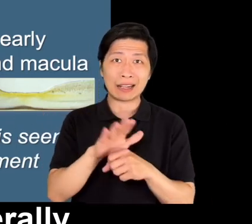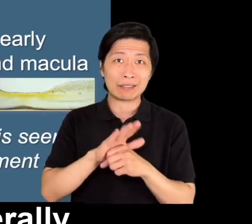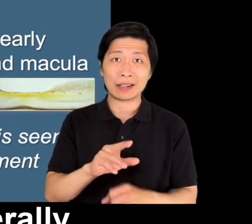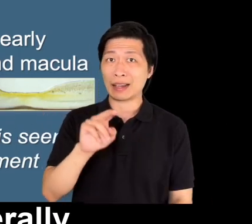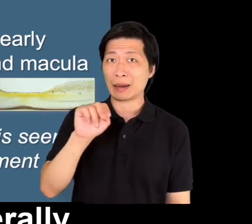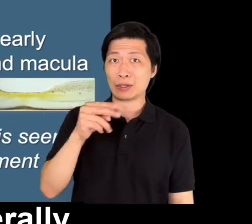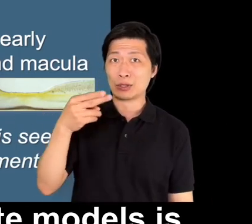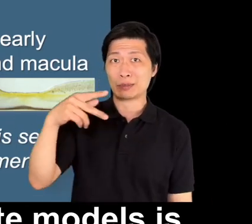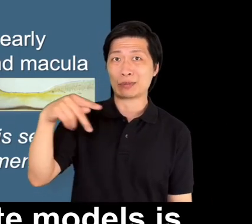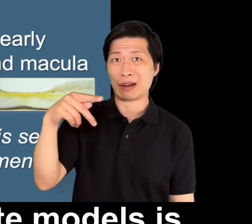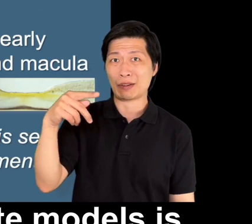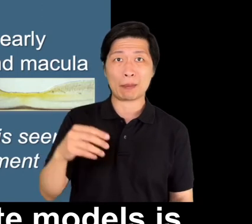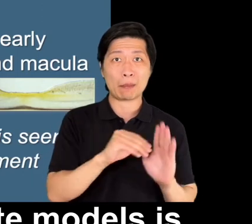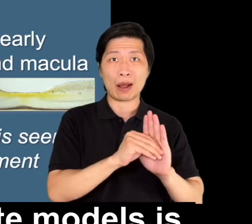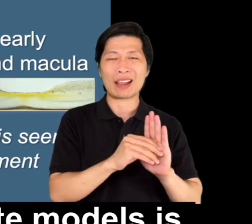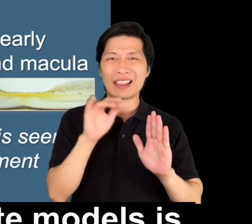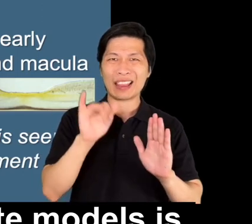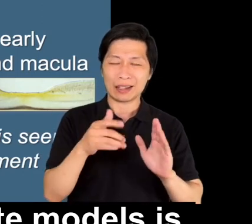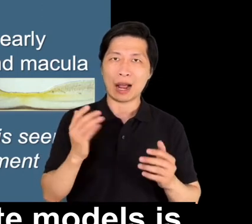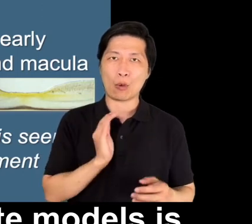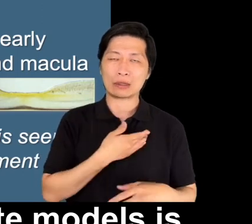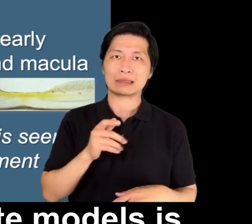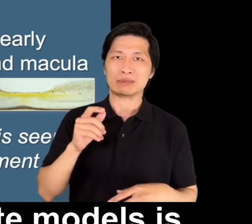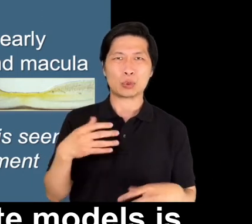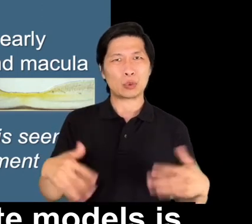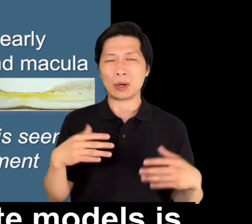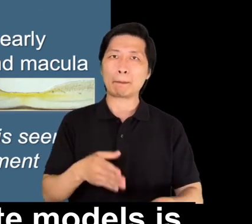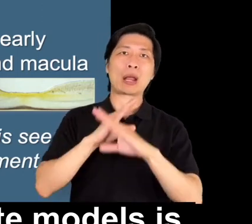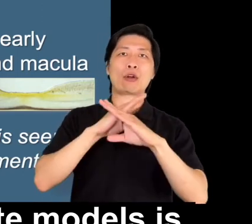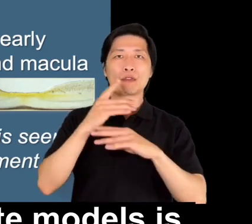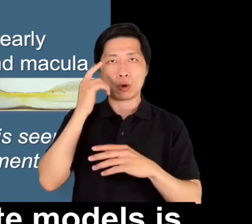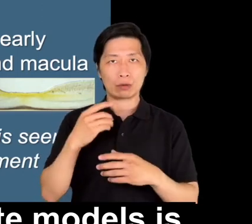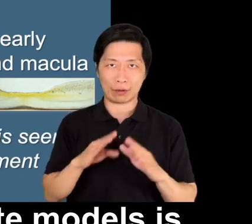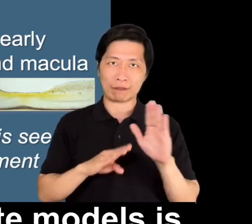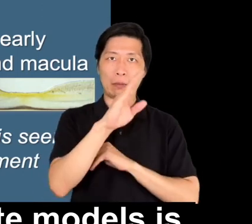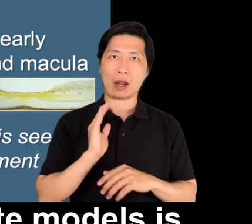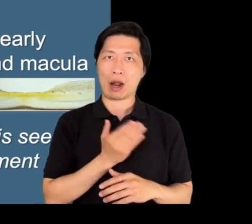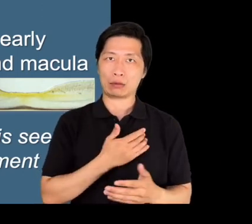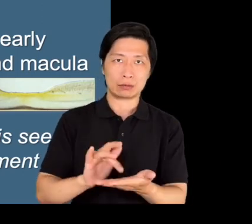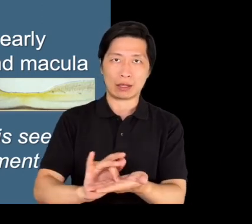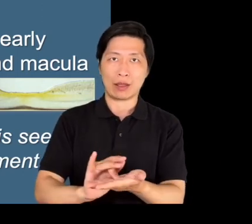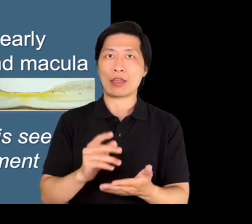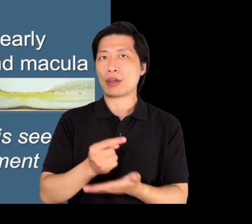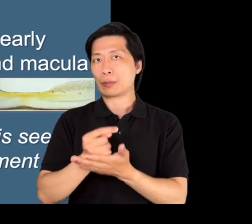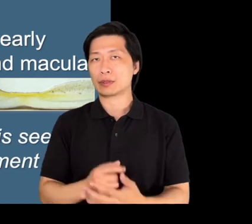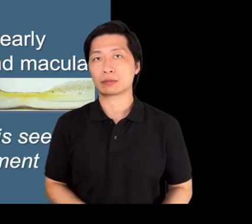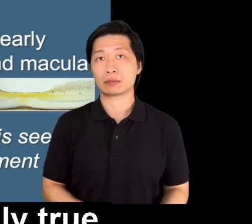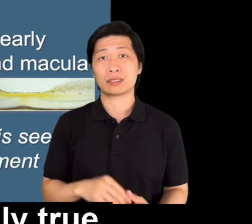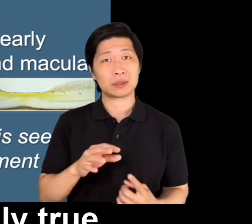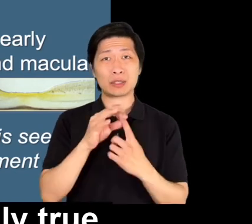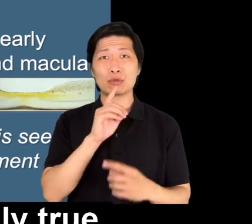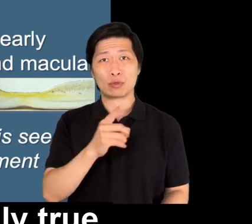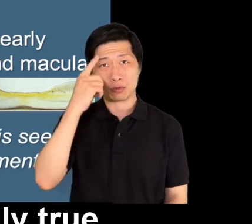key barrier to the development of therapies. This is especially true for Usher syndrome because